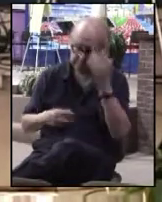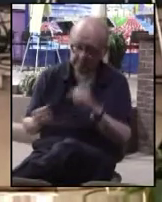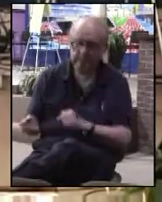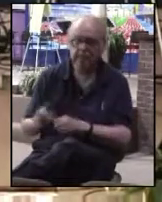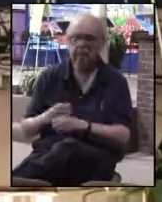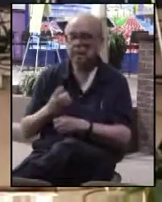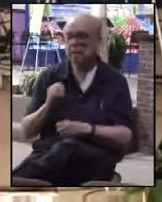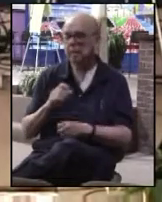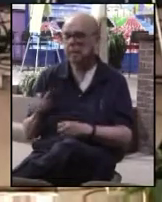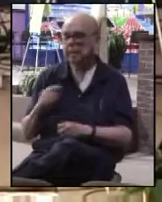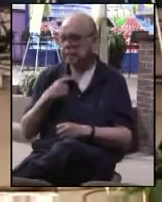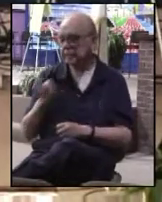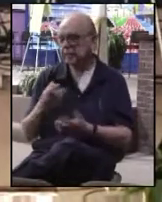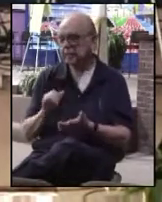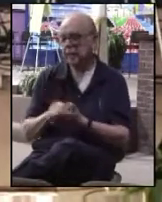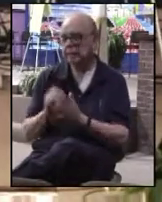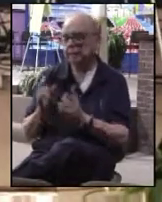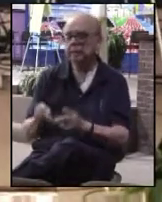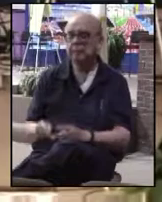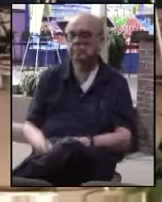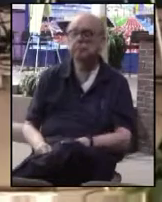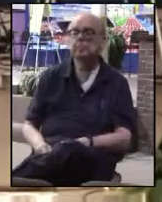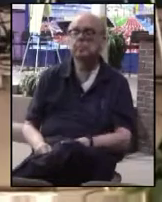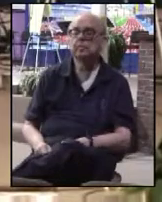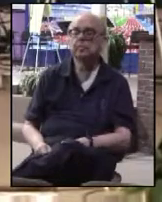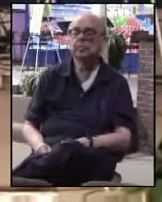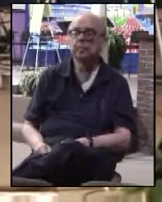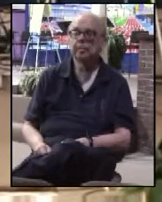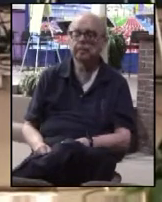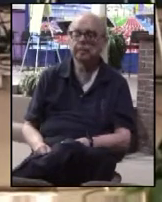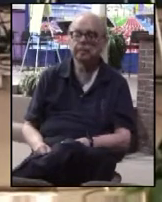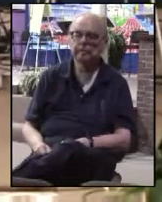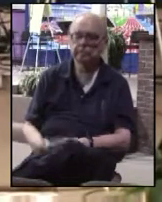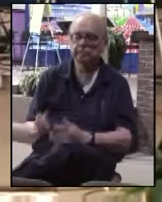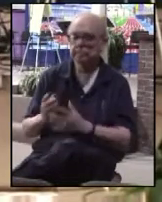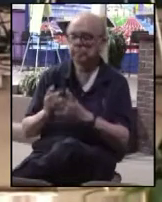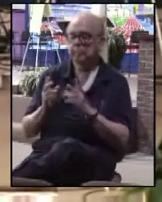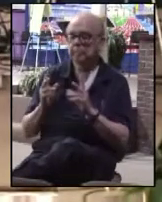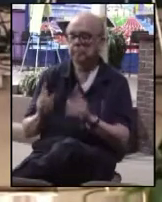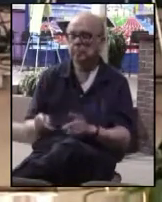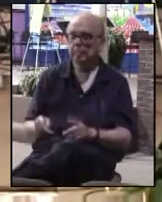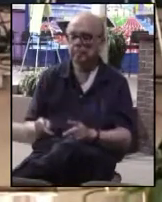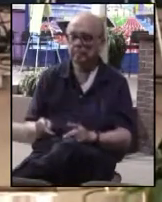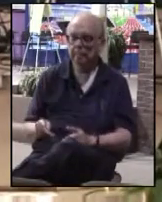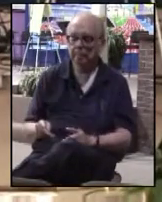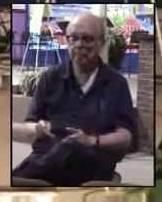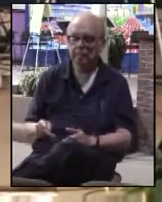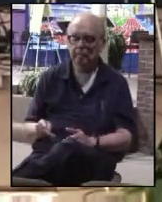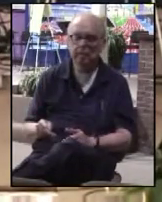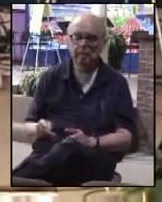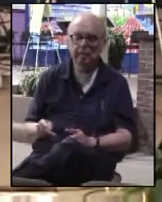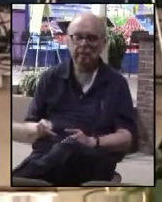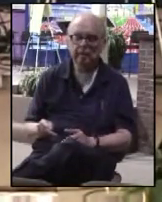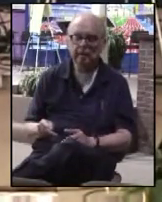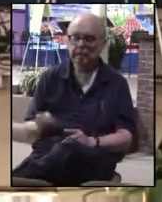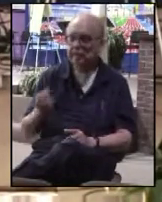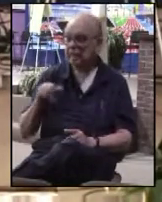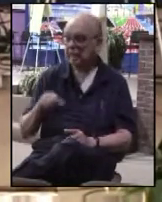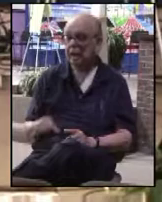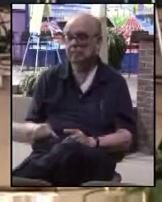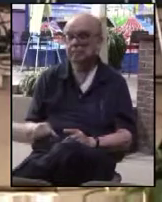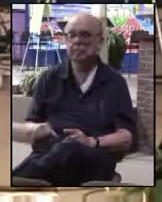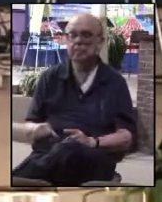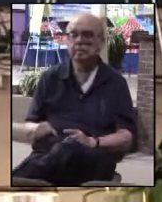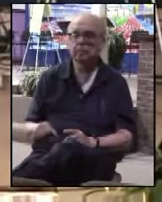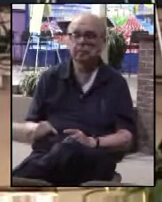meals and takes to that person okay? it's someone is just down and